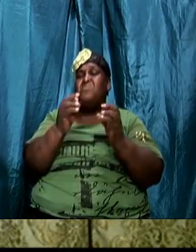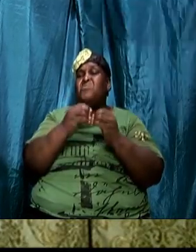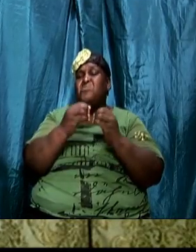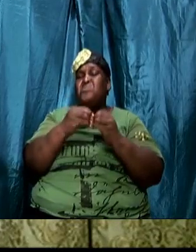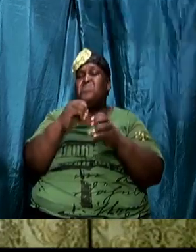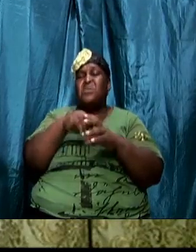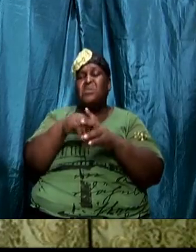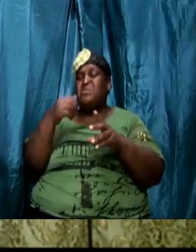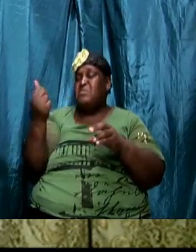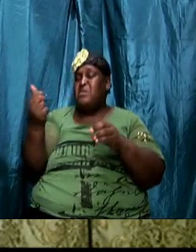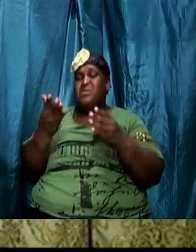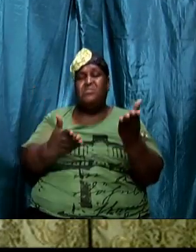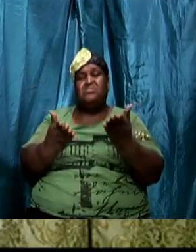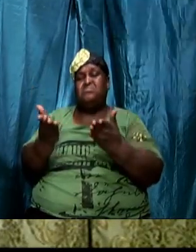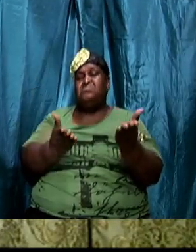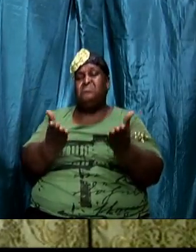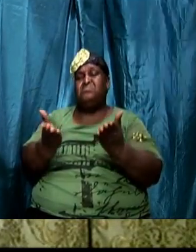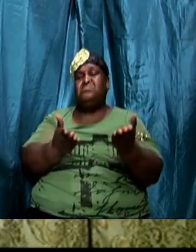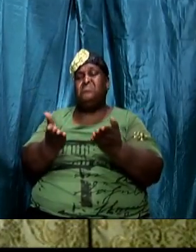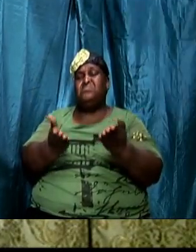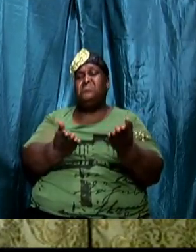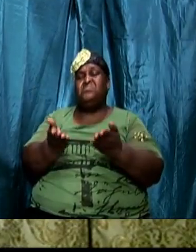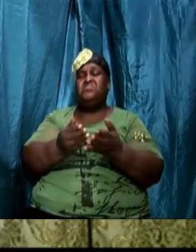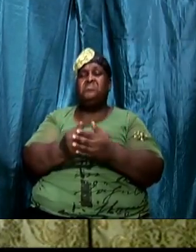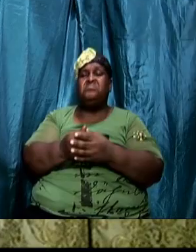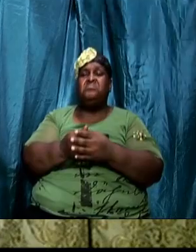in any service.